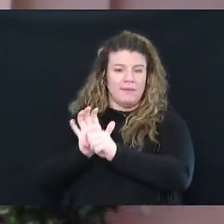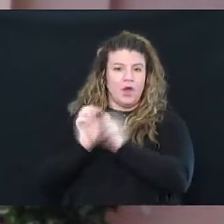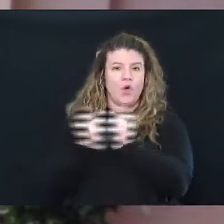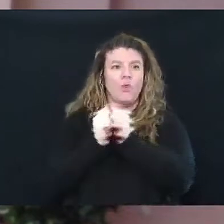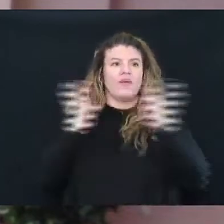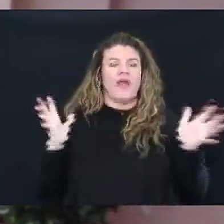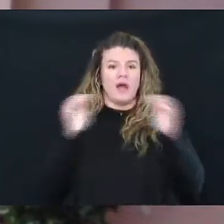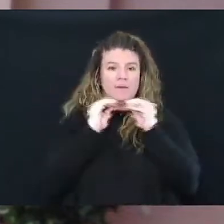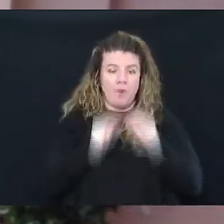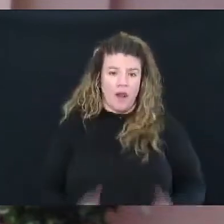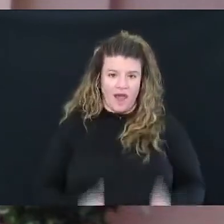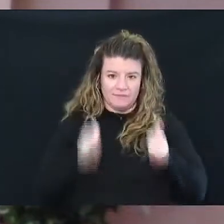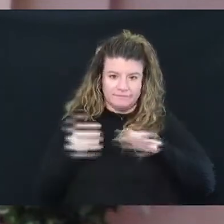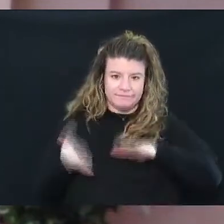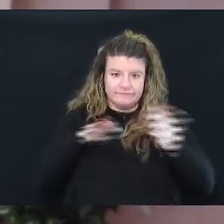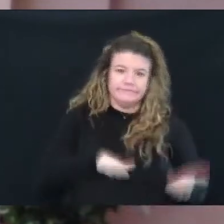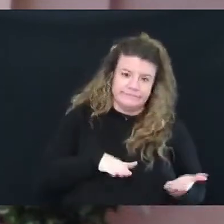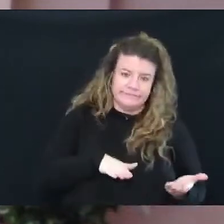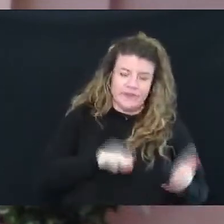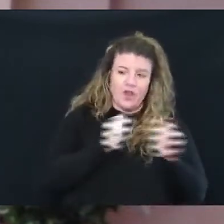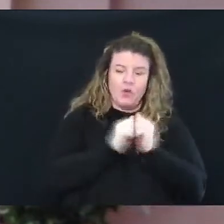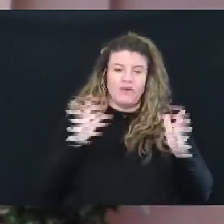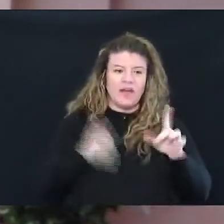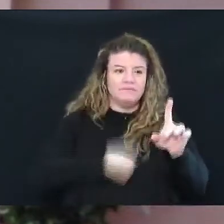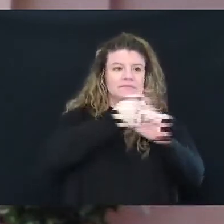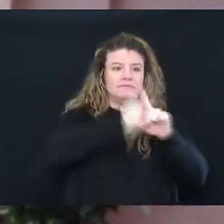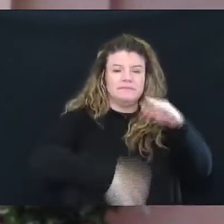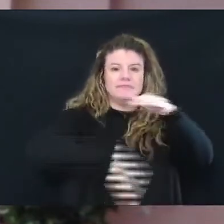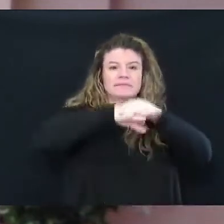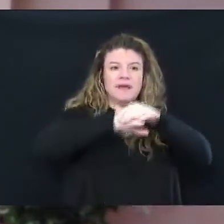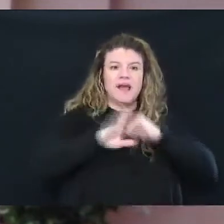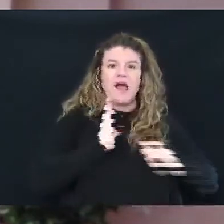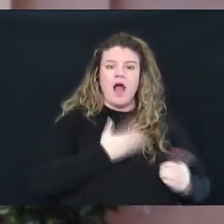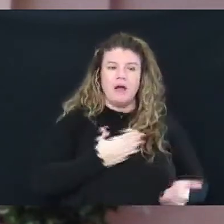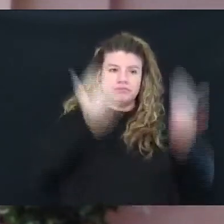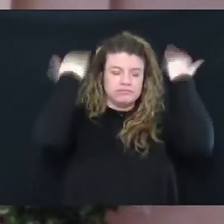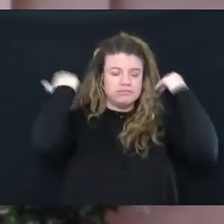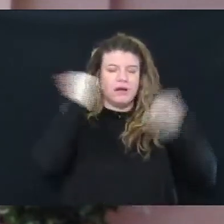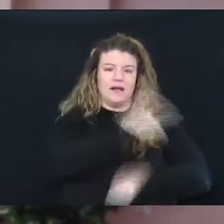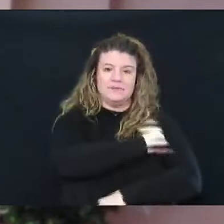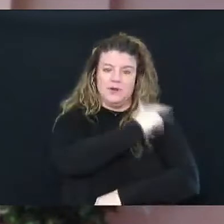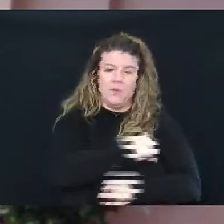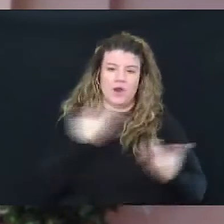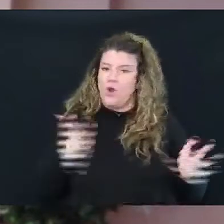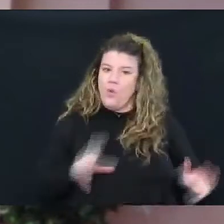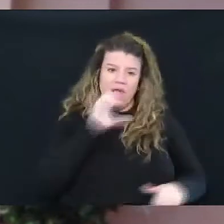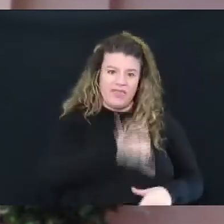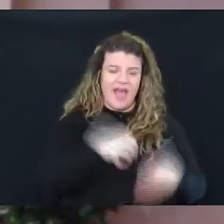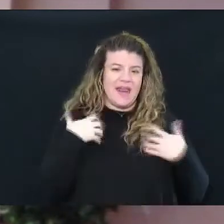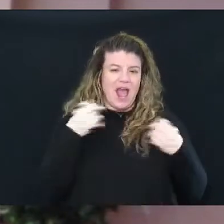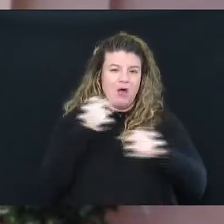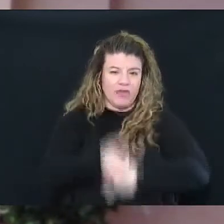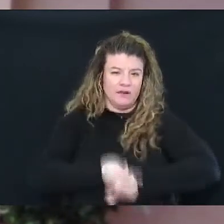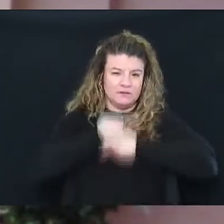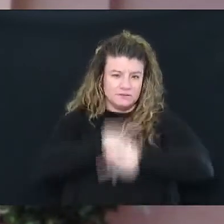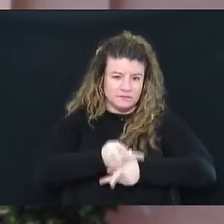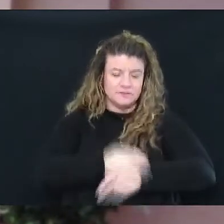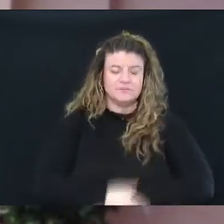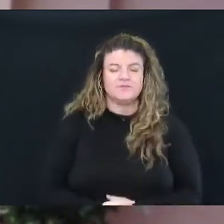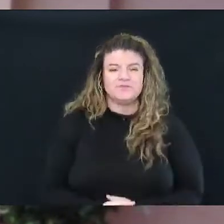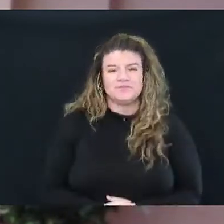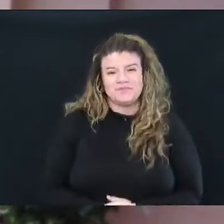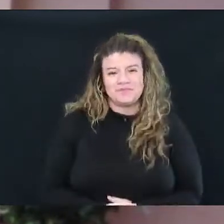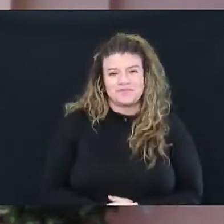loss of life and without surge on our precious hospital capacity and healthcare capacity that we have now.